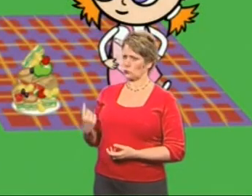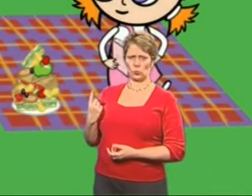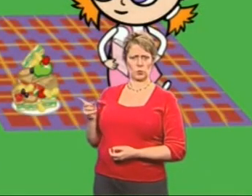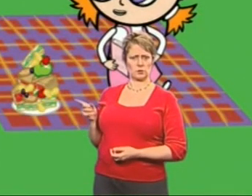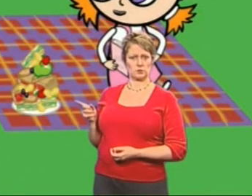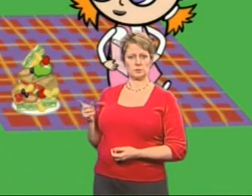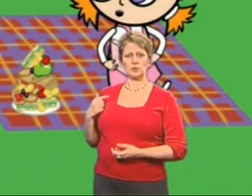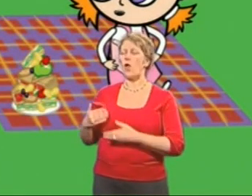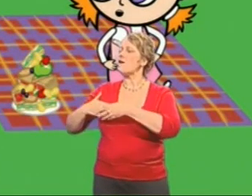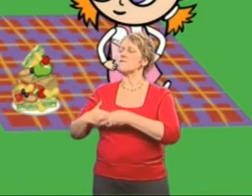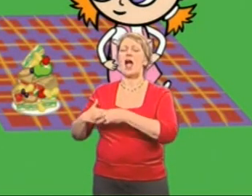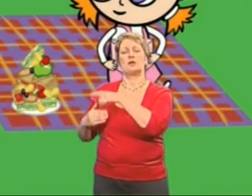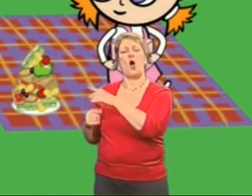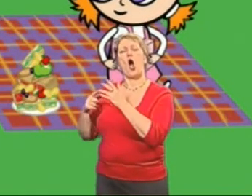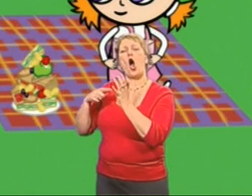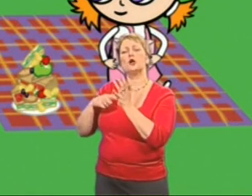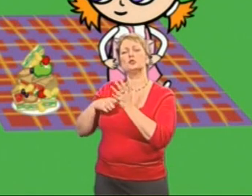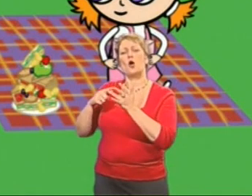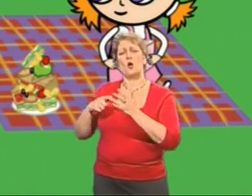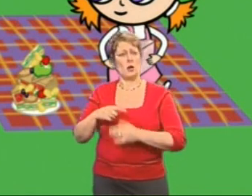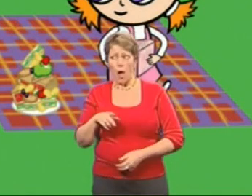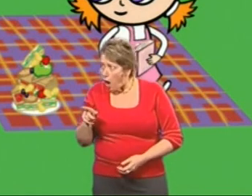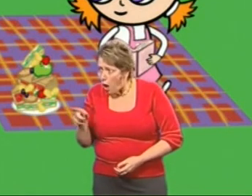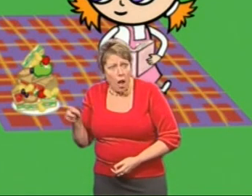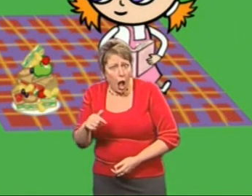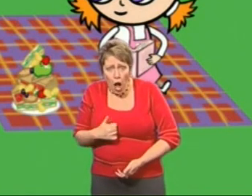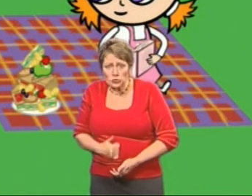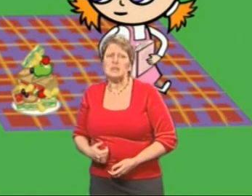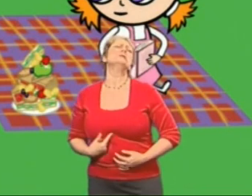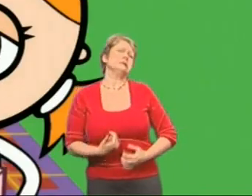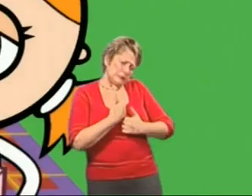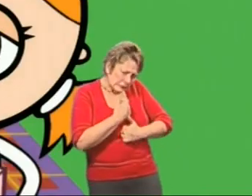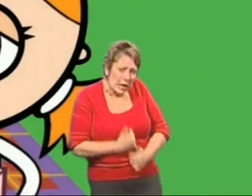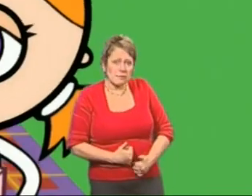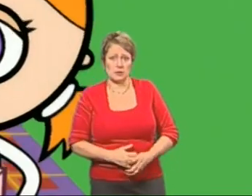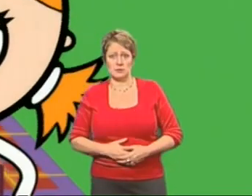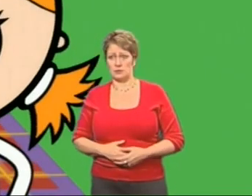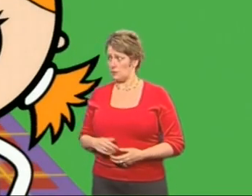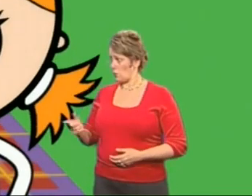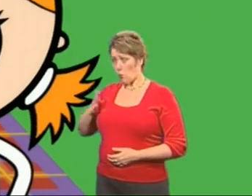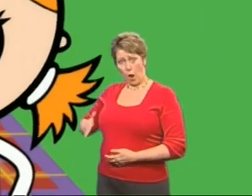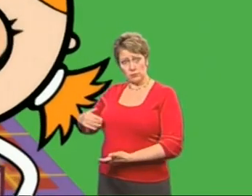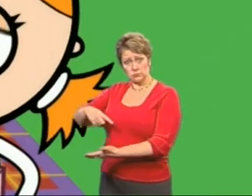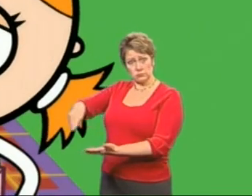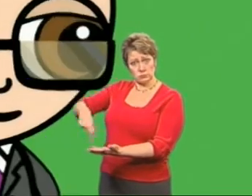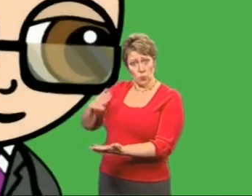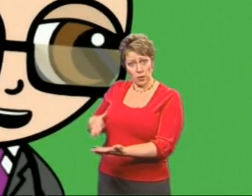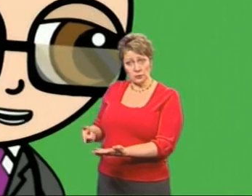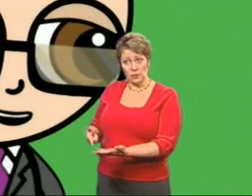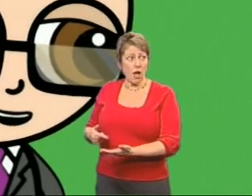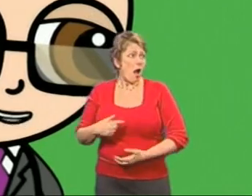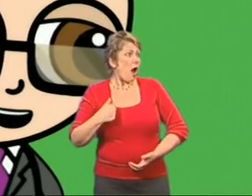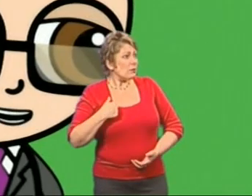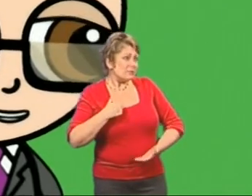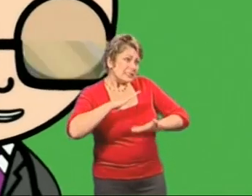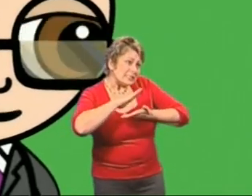Who's this? My friend Otto. Are you hungry, Otto? I'm starving. Would you like something off my plate, Otto? Can I